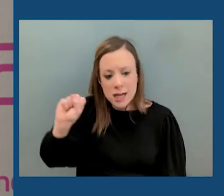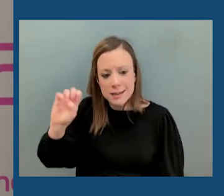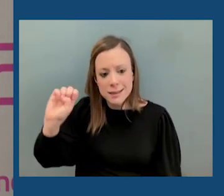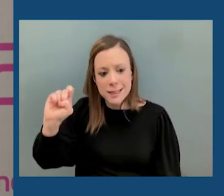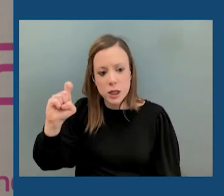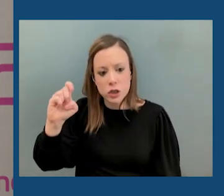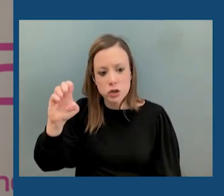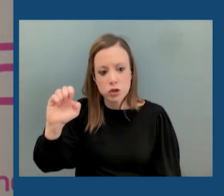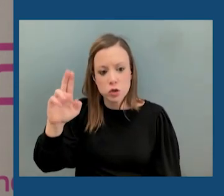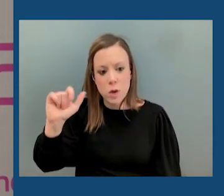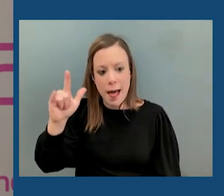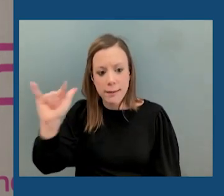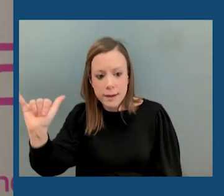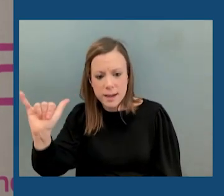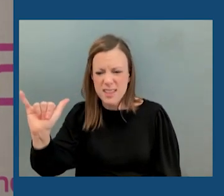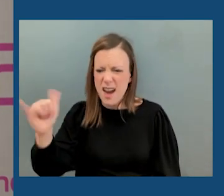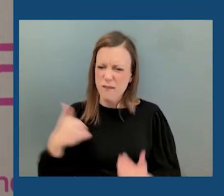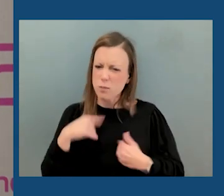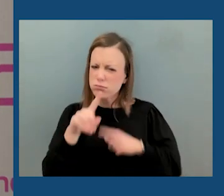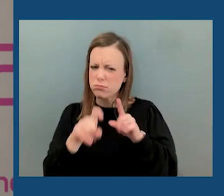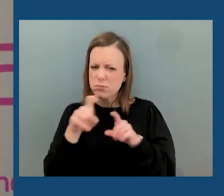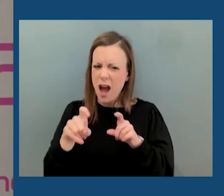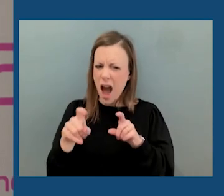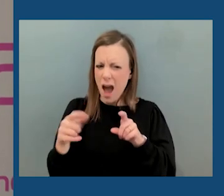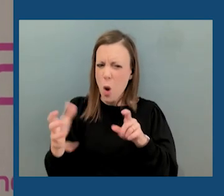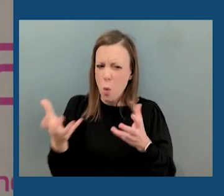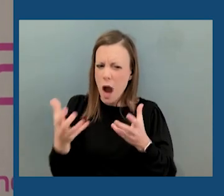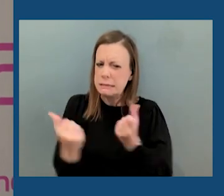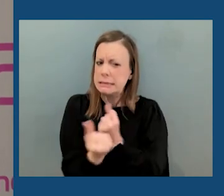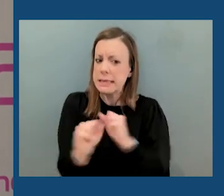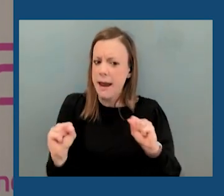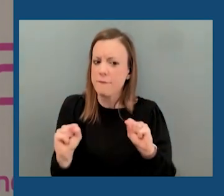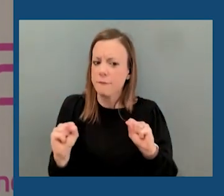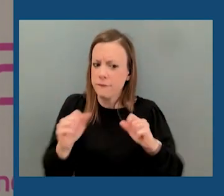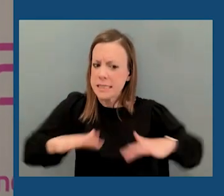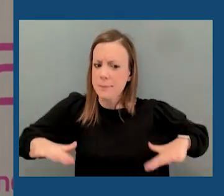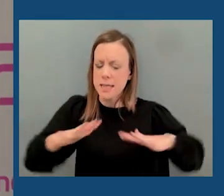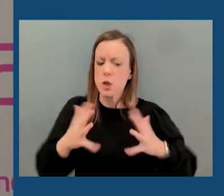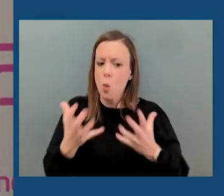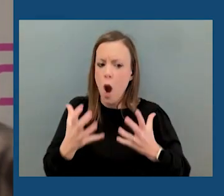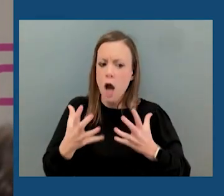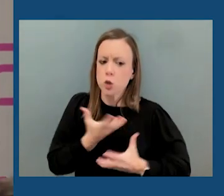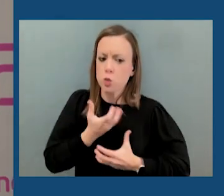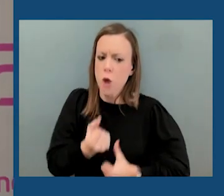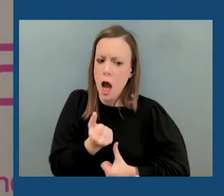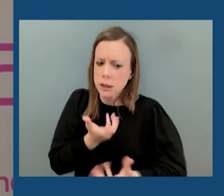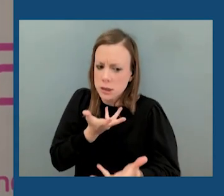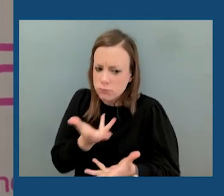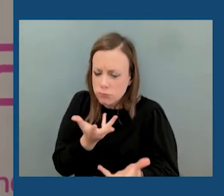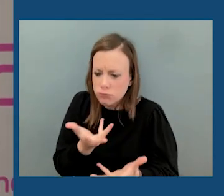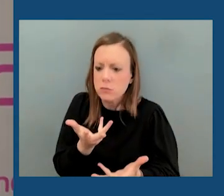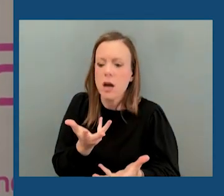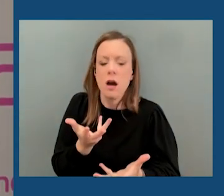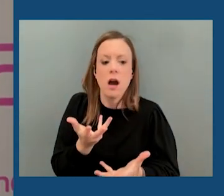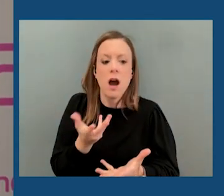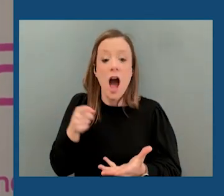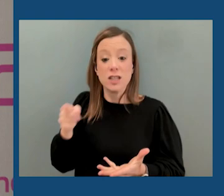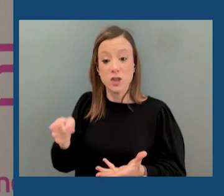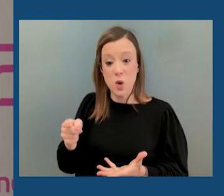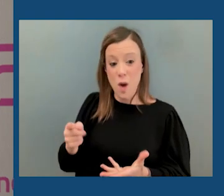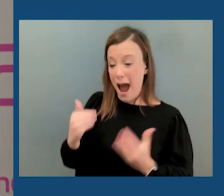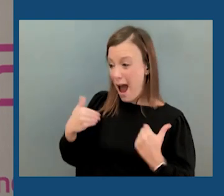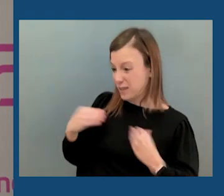them. Having compassionate educators providing shame-free and medically informed lessons to curious youth is